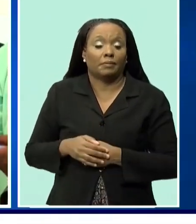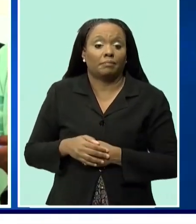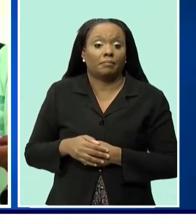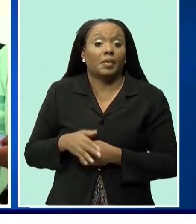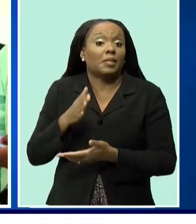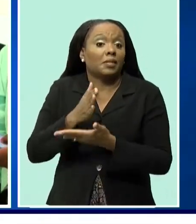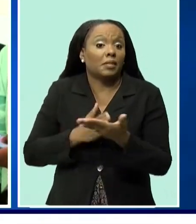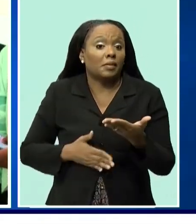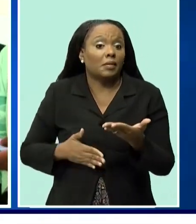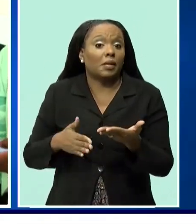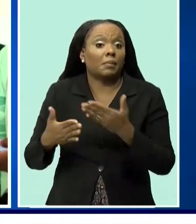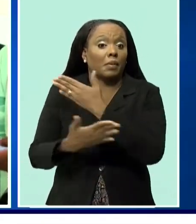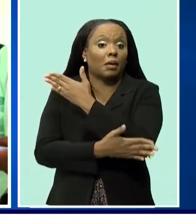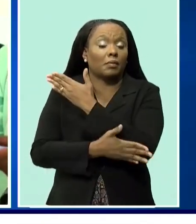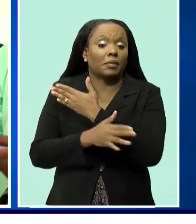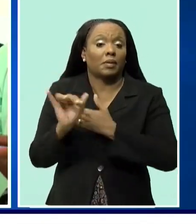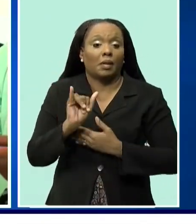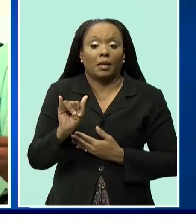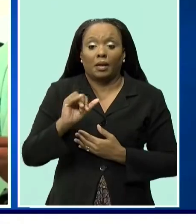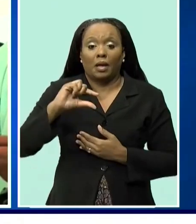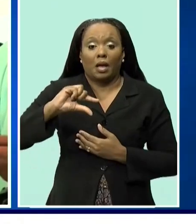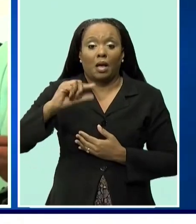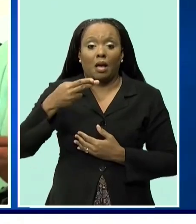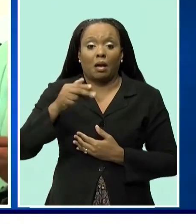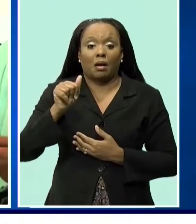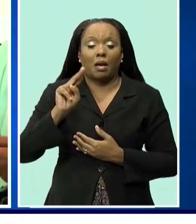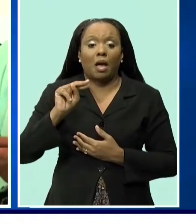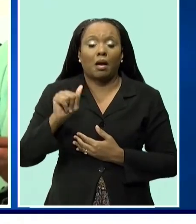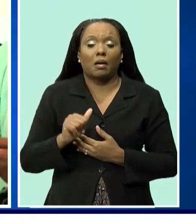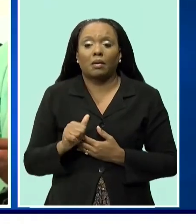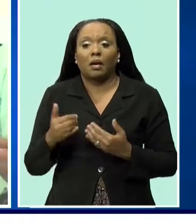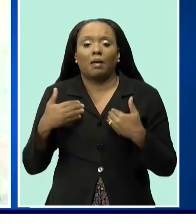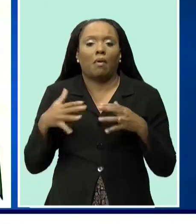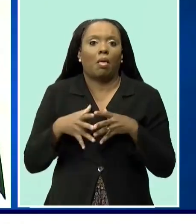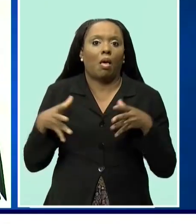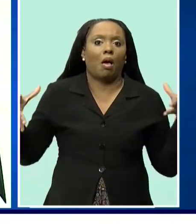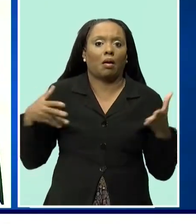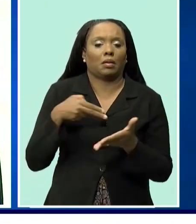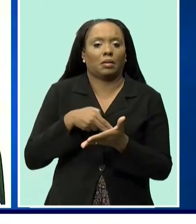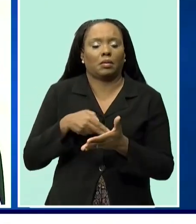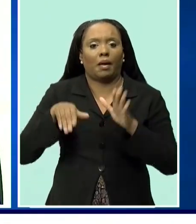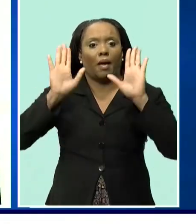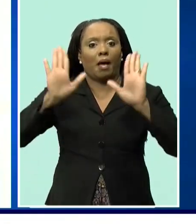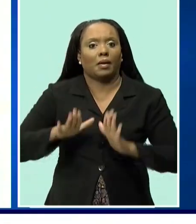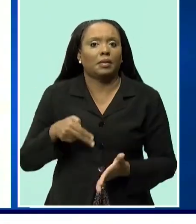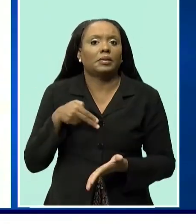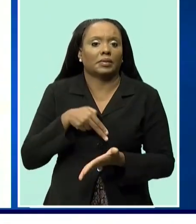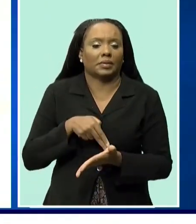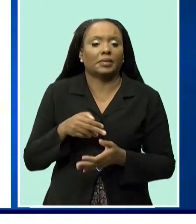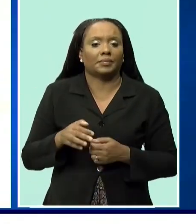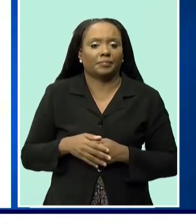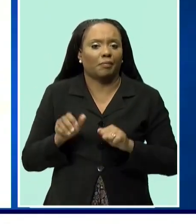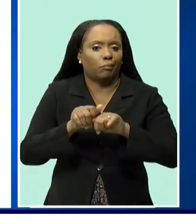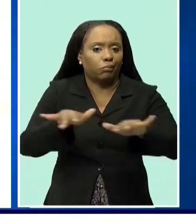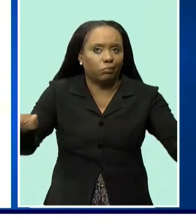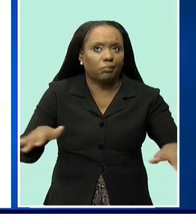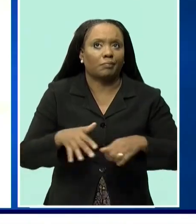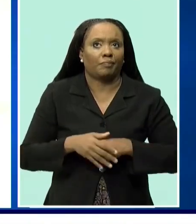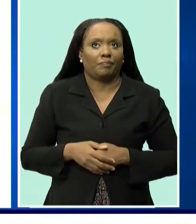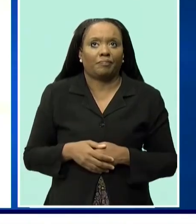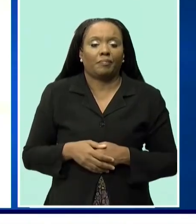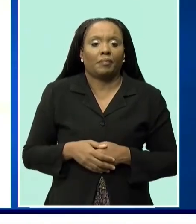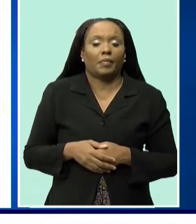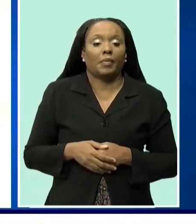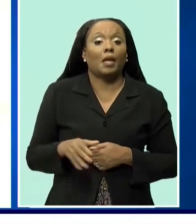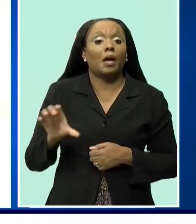nurses, excellent nurses, and producing them for the global market. Meanwhile, Ghana's Director of Human Resources in the Ministry of Health, Dr.